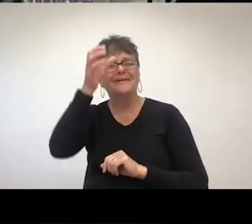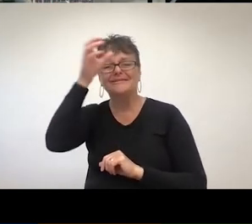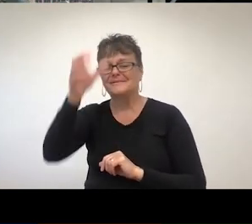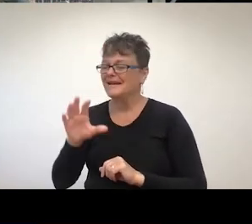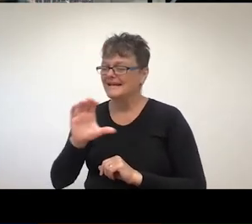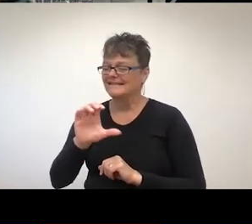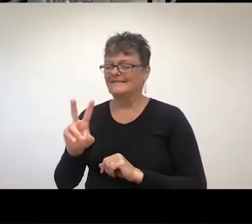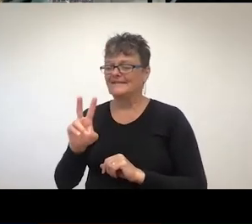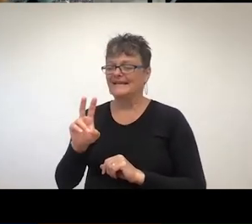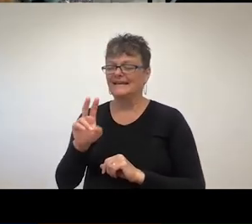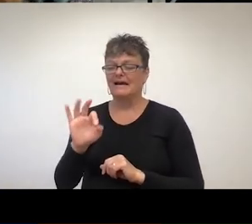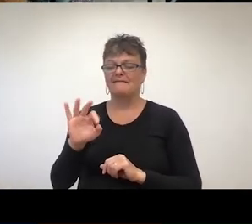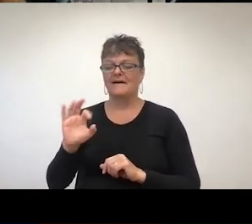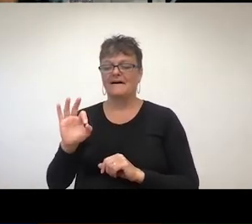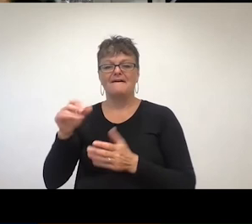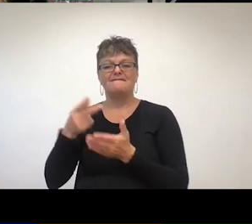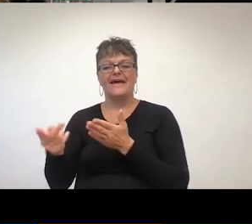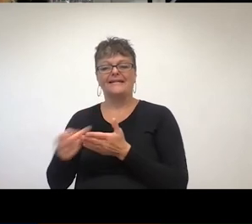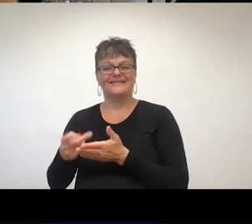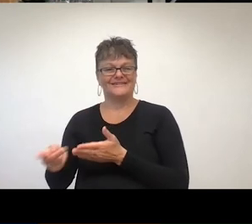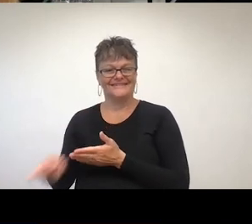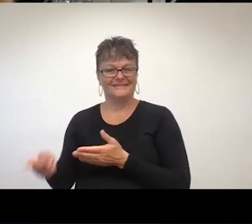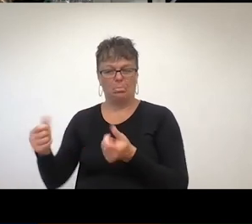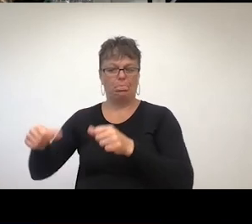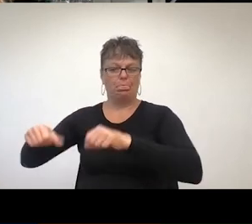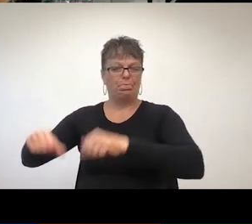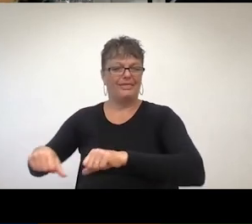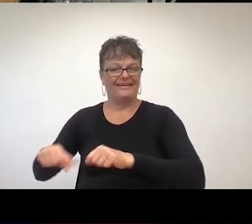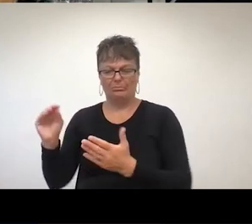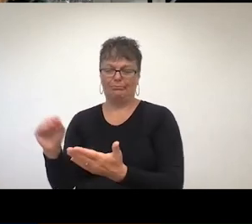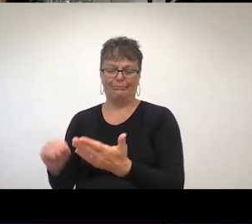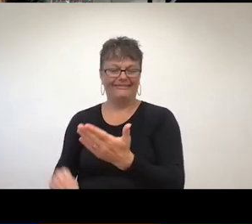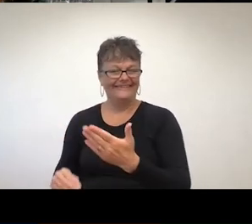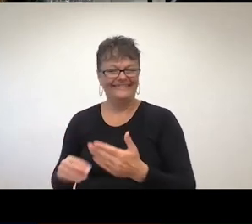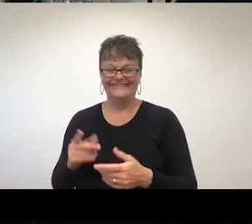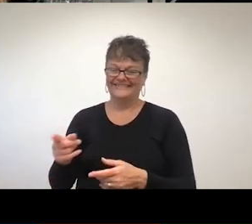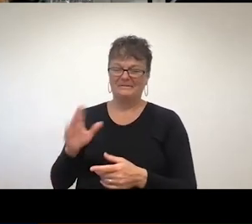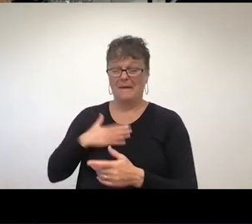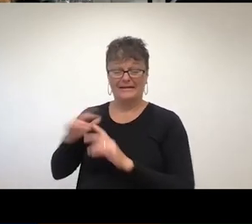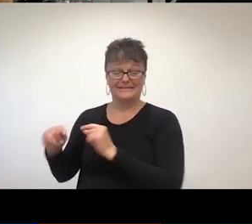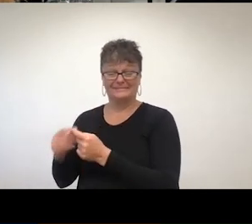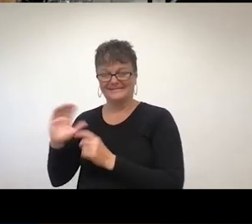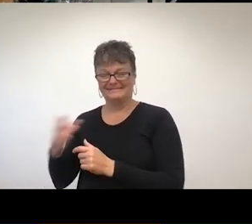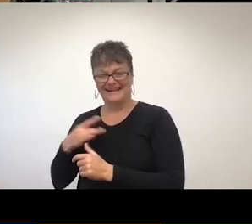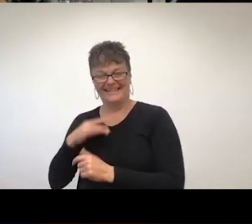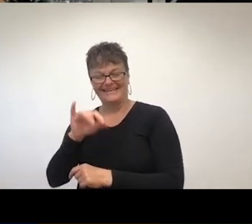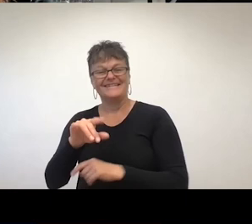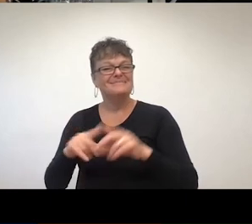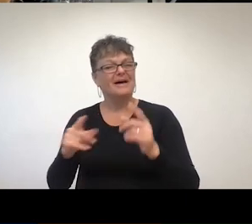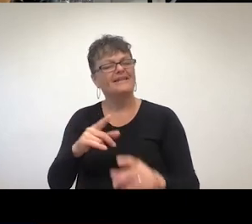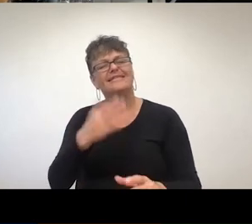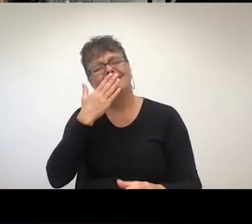my team, Flower. So maybe that's an activity that we'll do. But I want to thank you so much for sharing so many concrete strategies and ideas